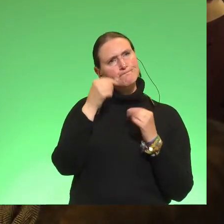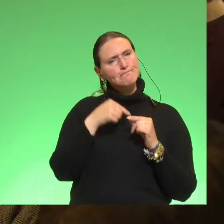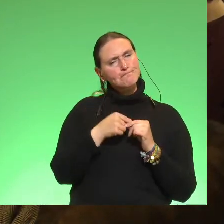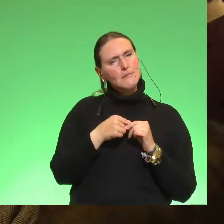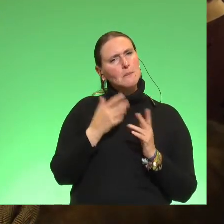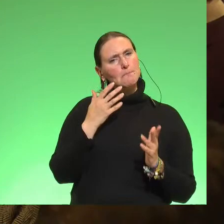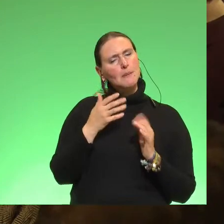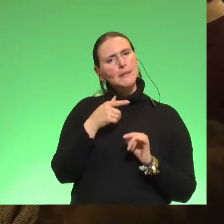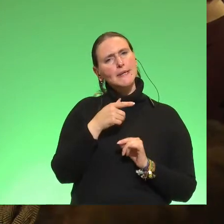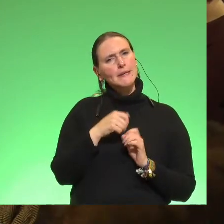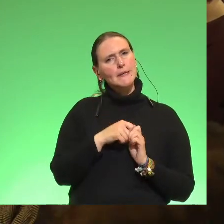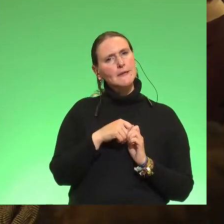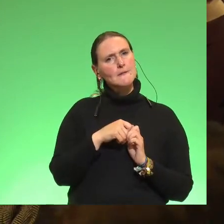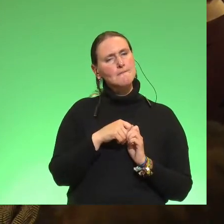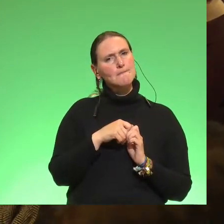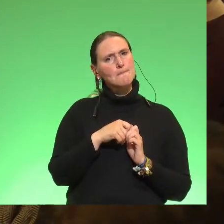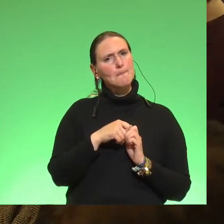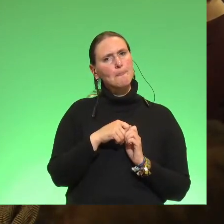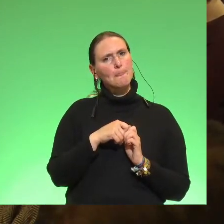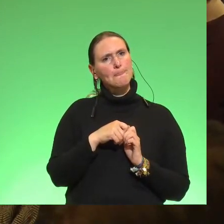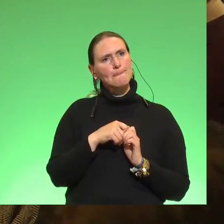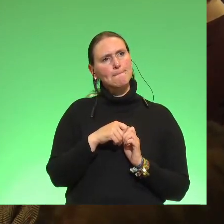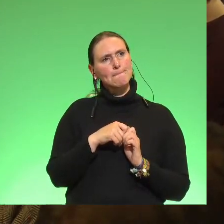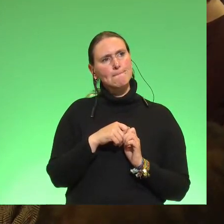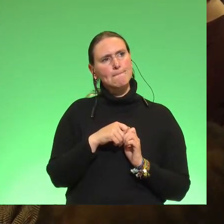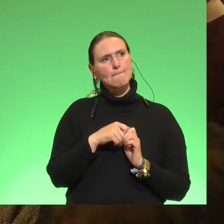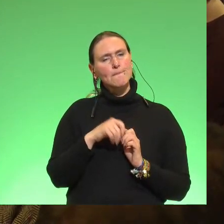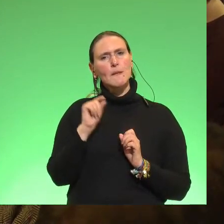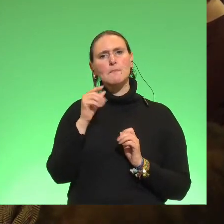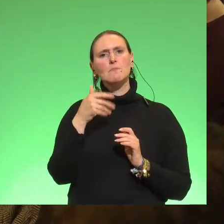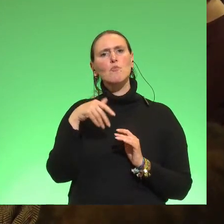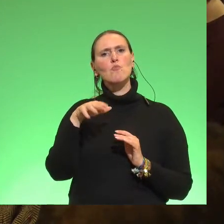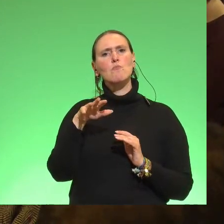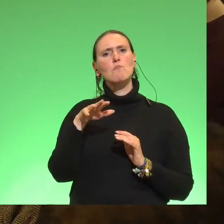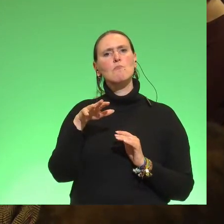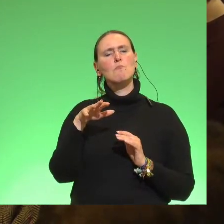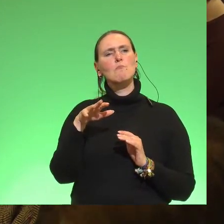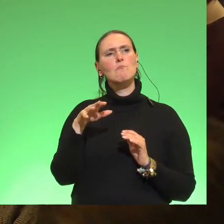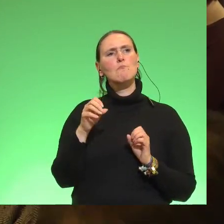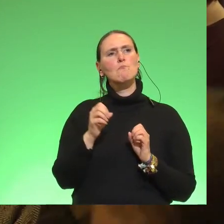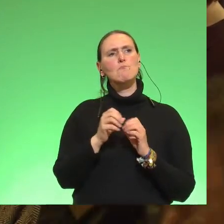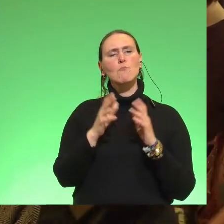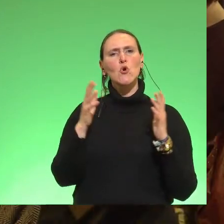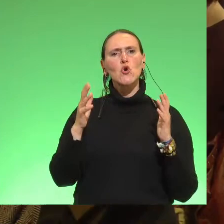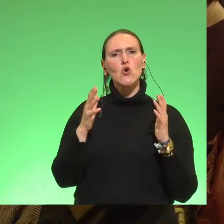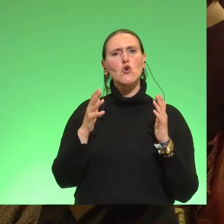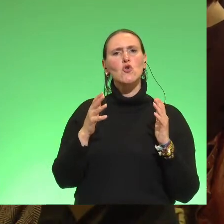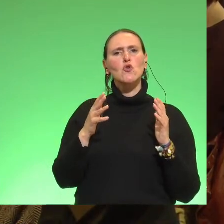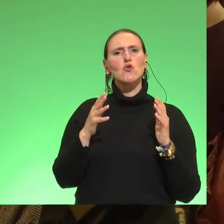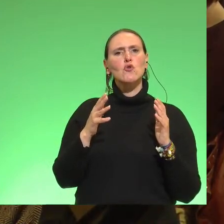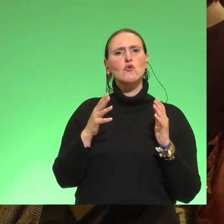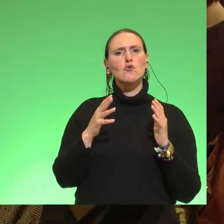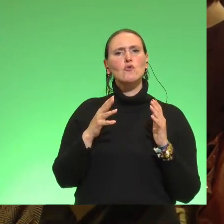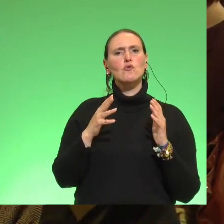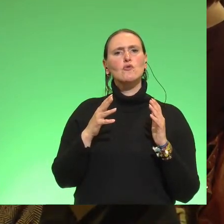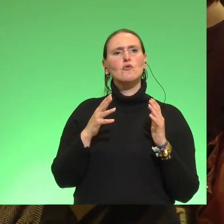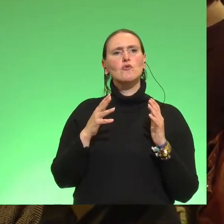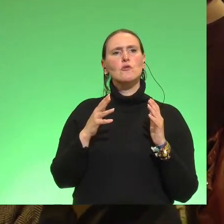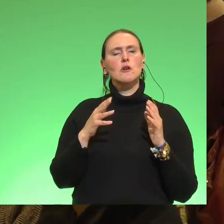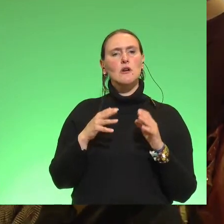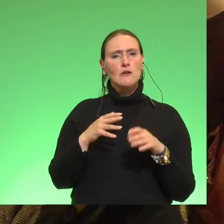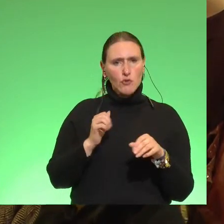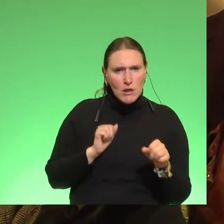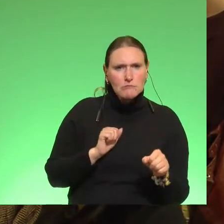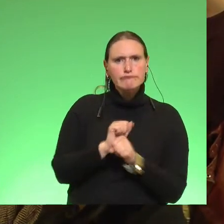is that you invite to join to, and how do you see,